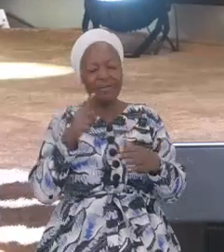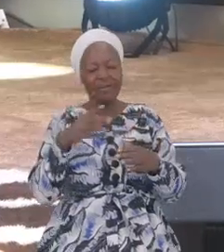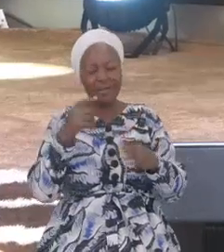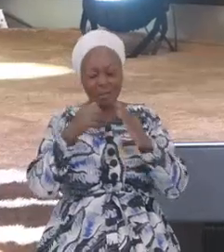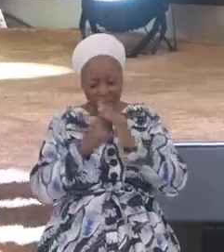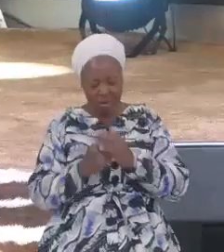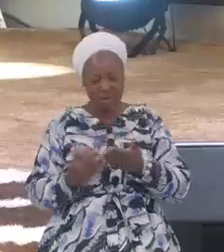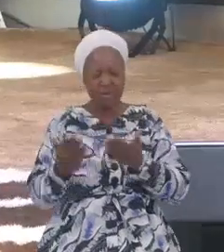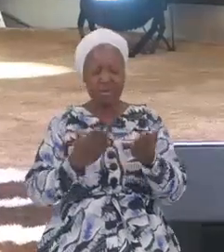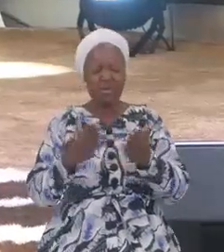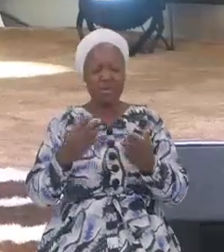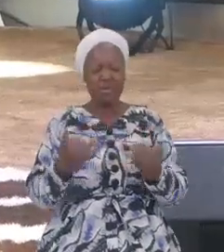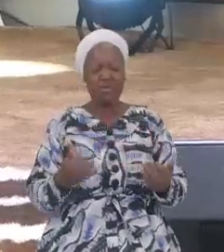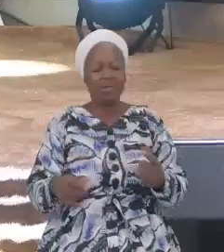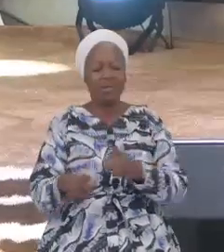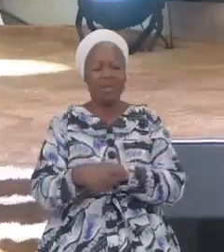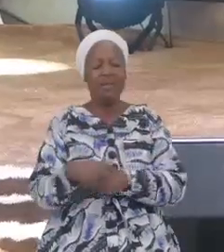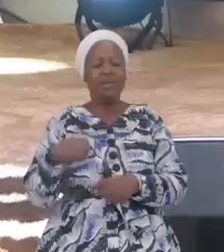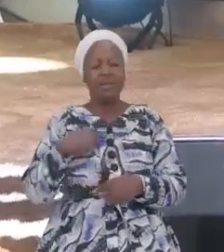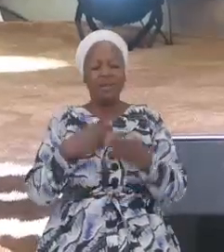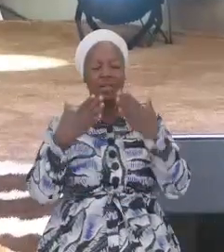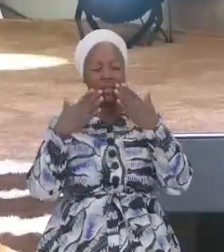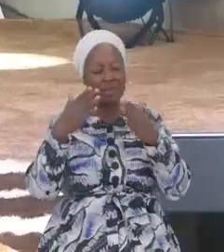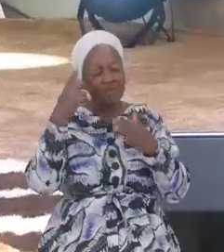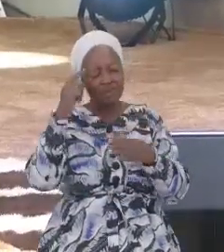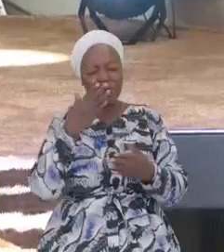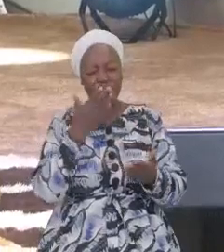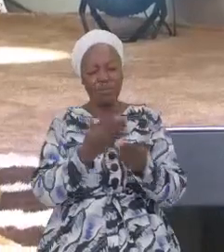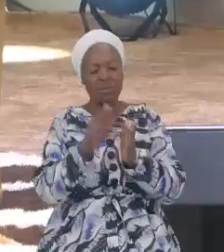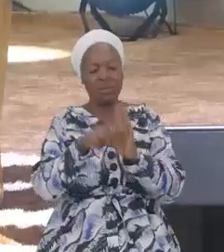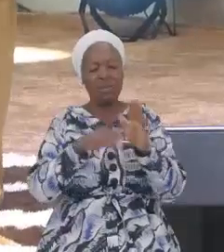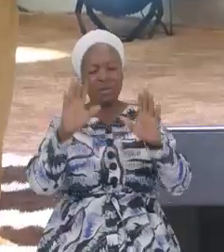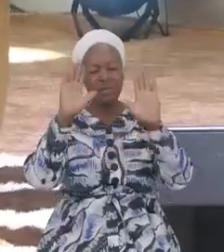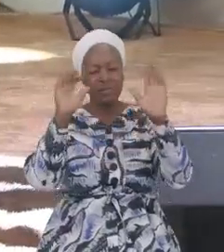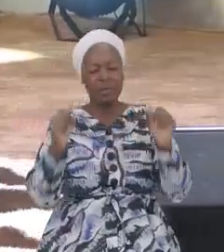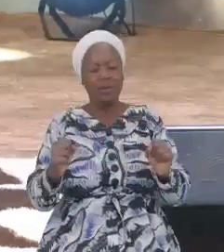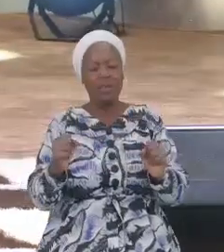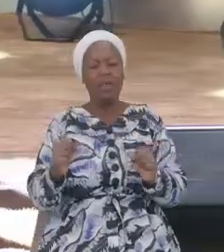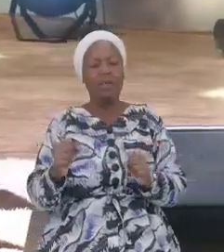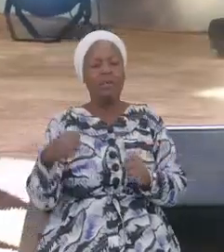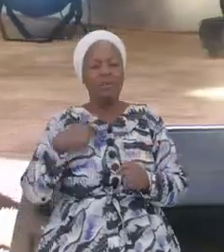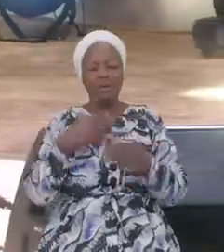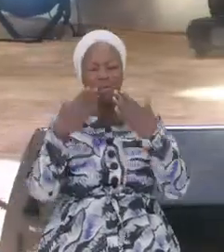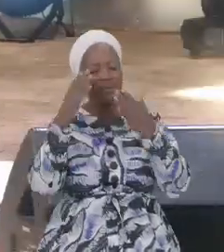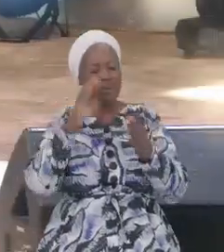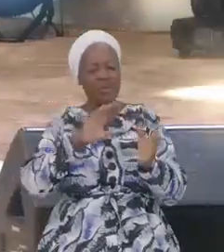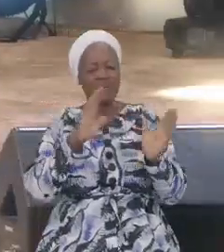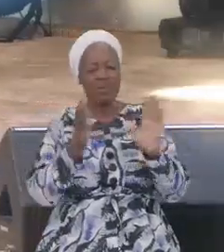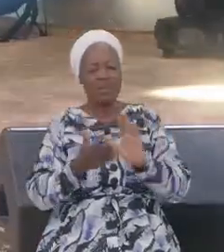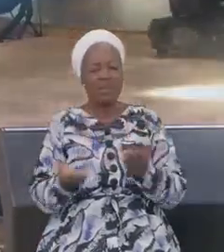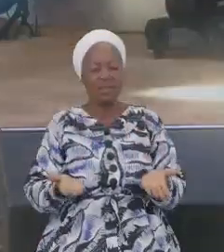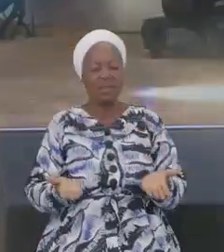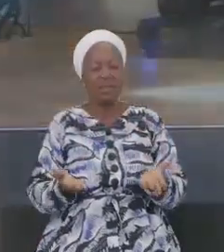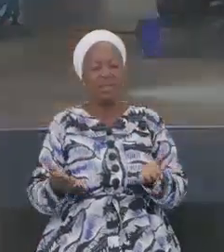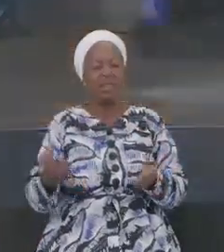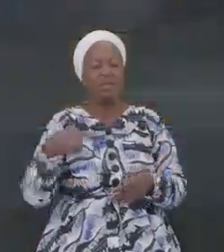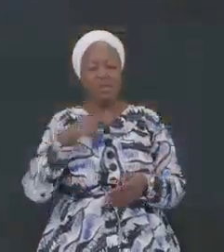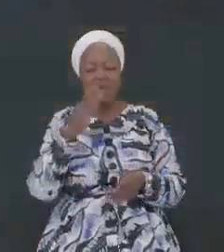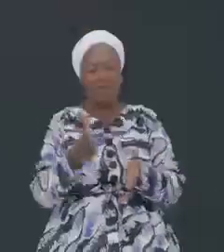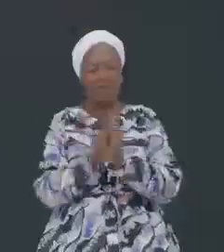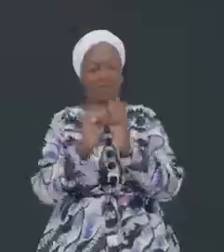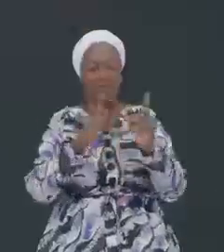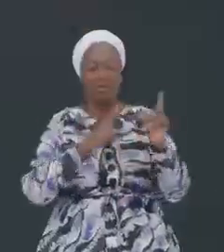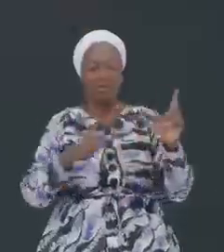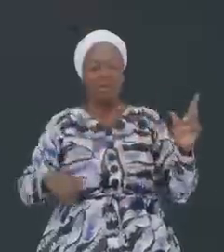Worship service today. Thank you for your goodness, your power. Thank you for your presence here. We're asking,